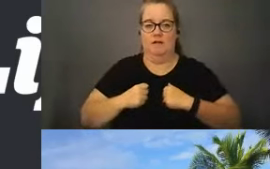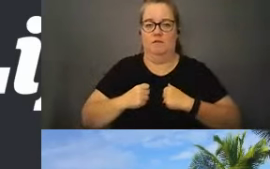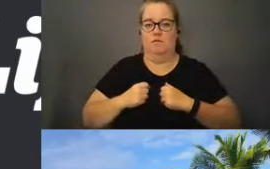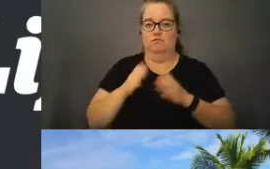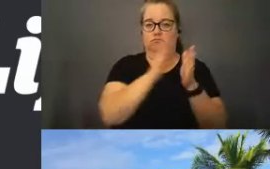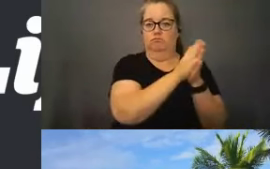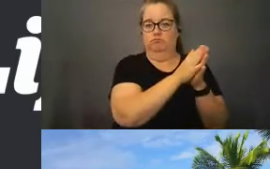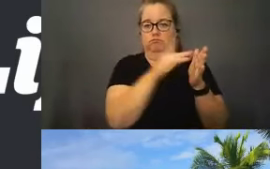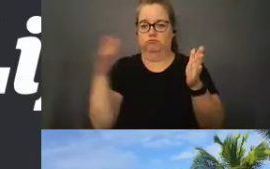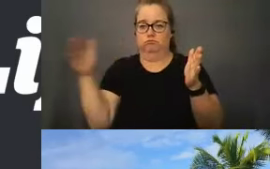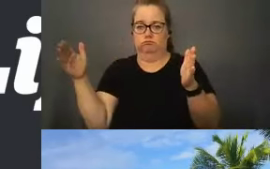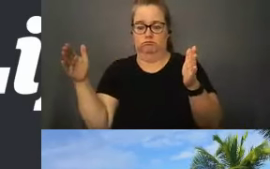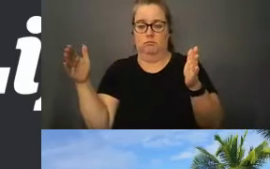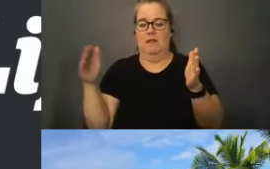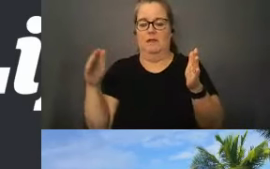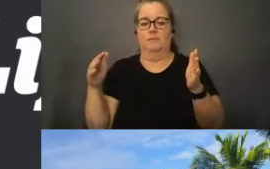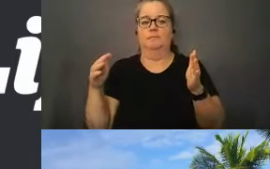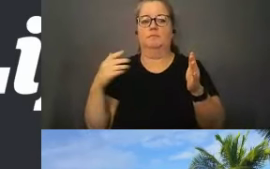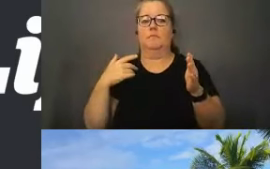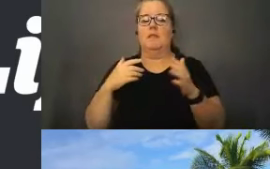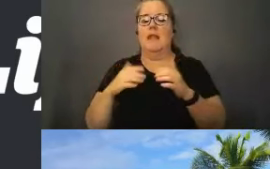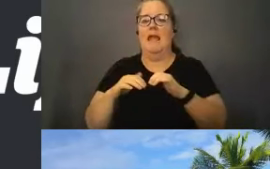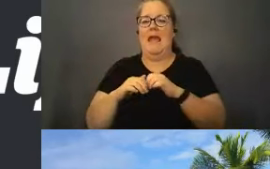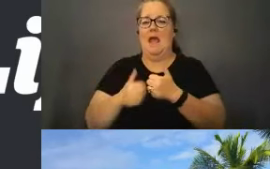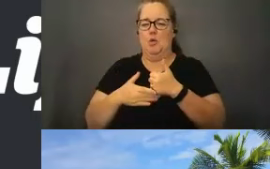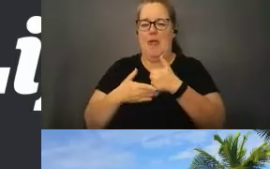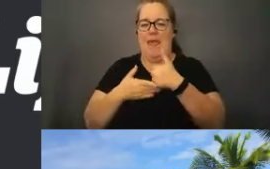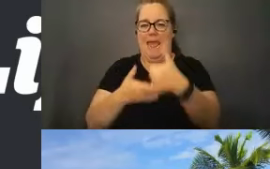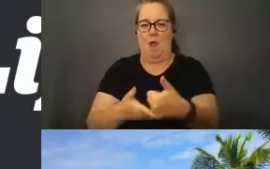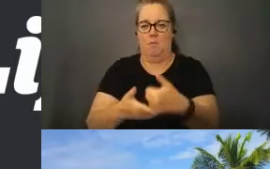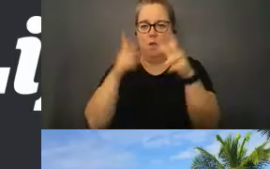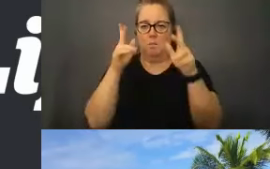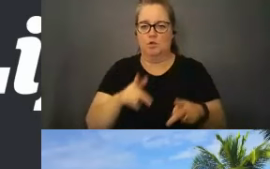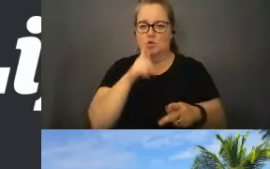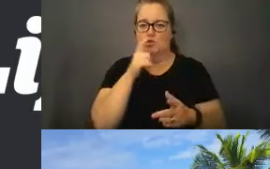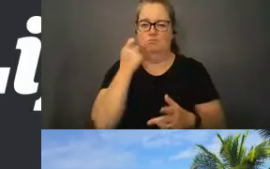of how we help a person that has collapsed.